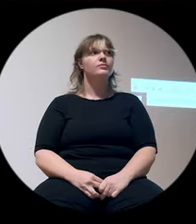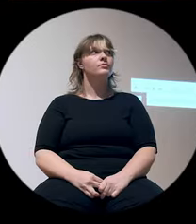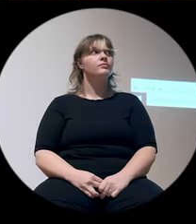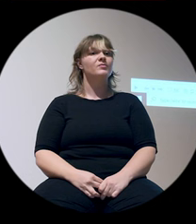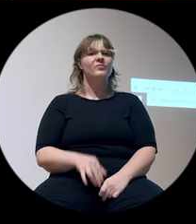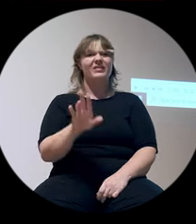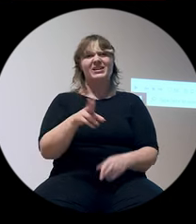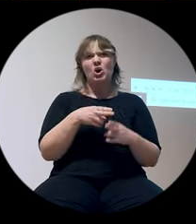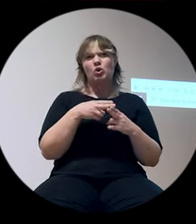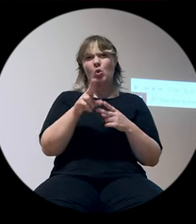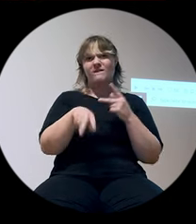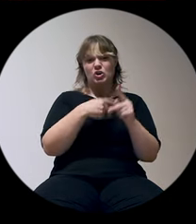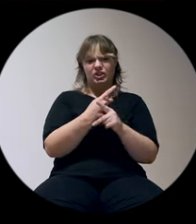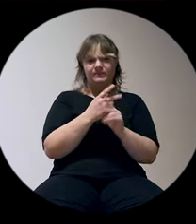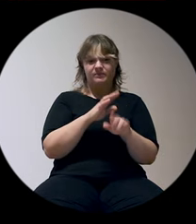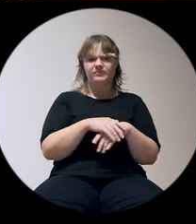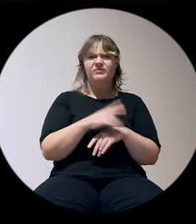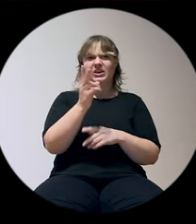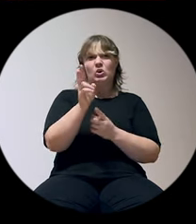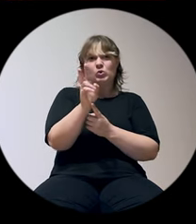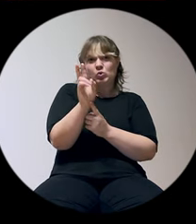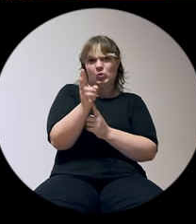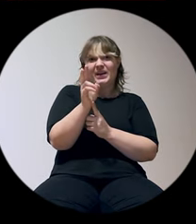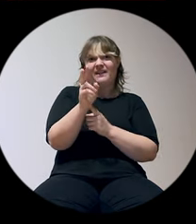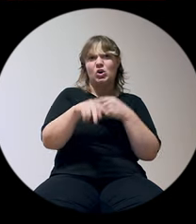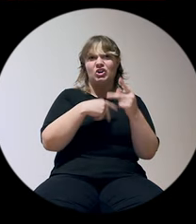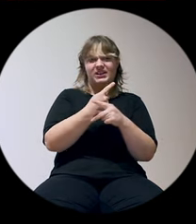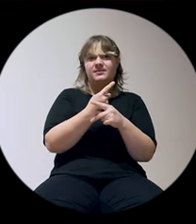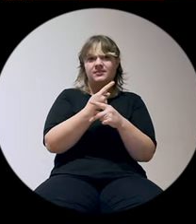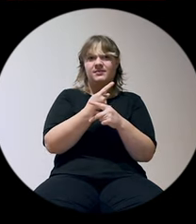So that's a shorter version of it. There's a 2-minute version.